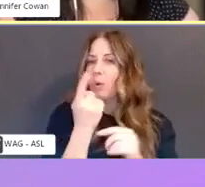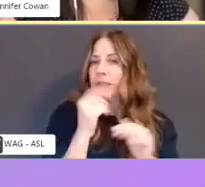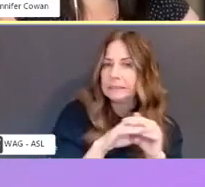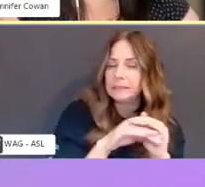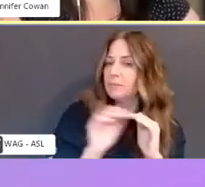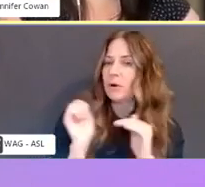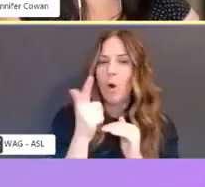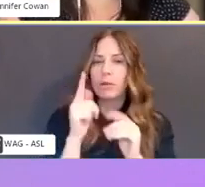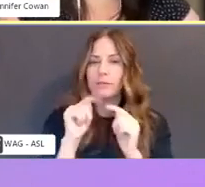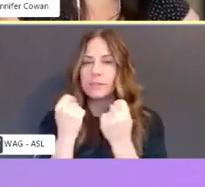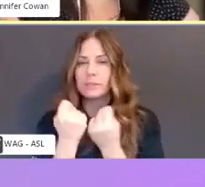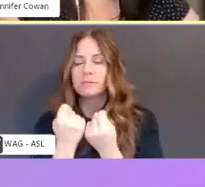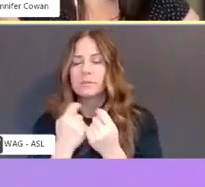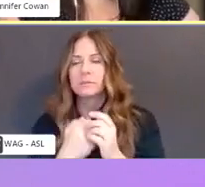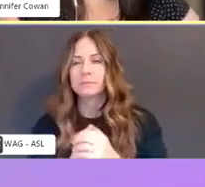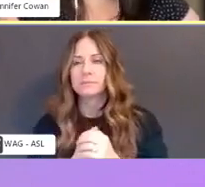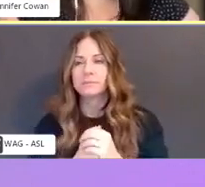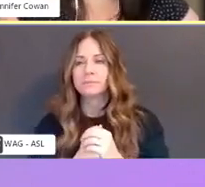accessibility.